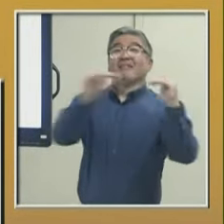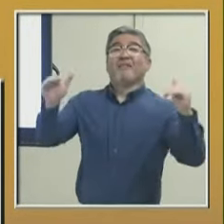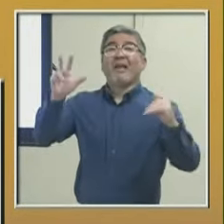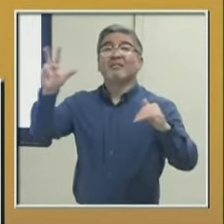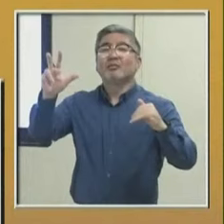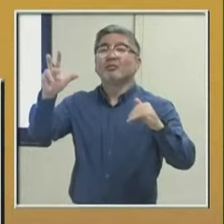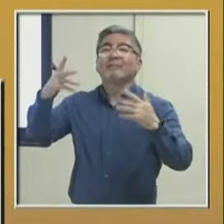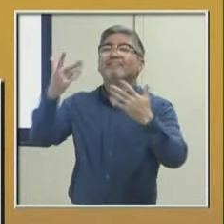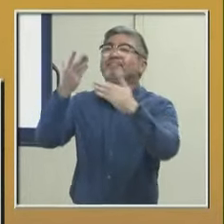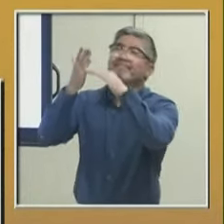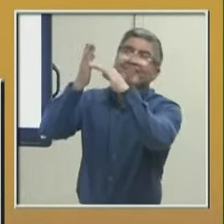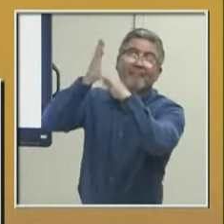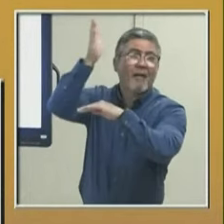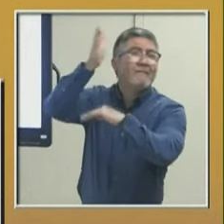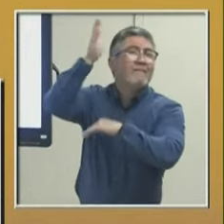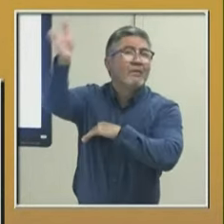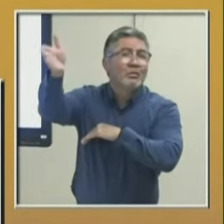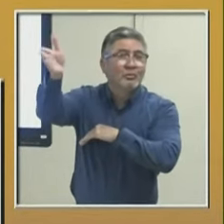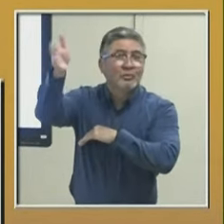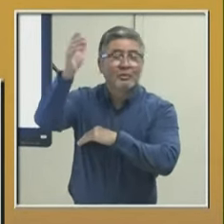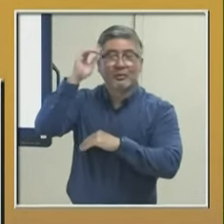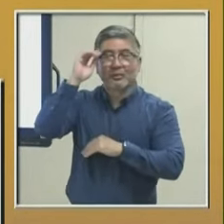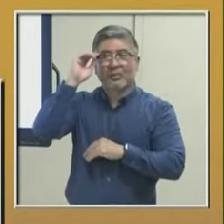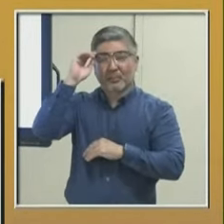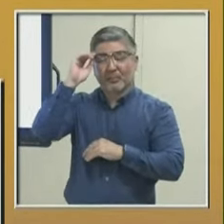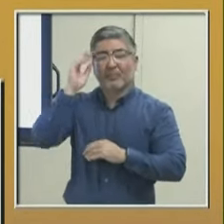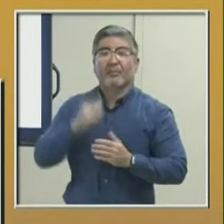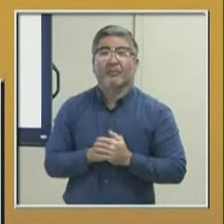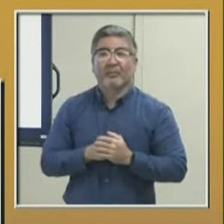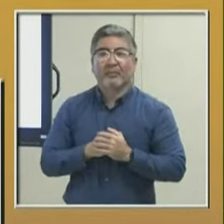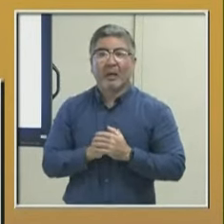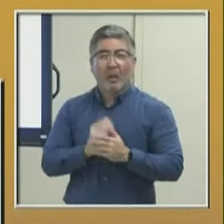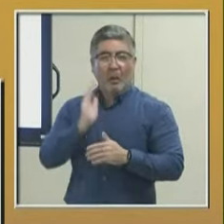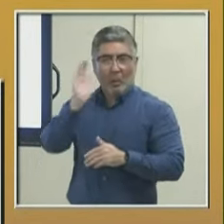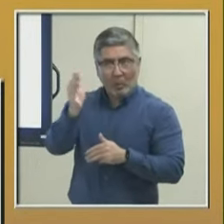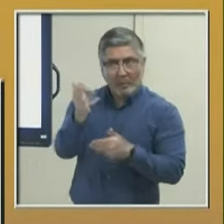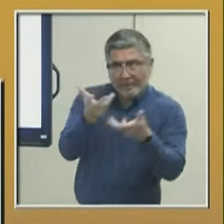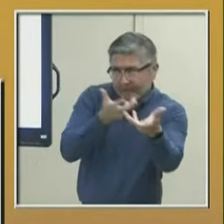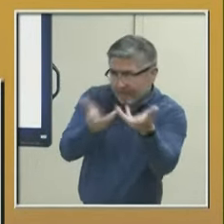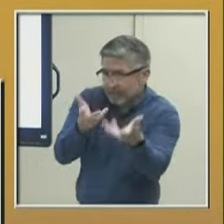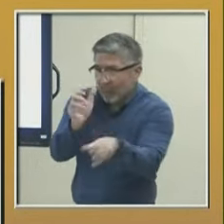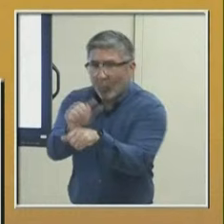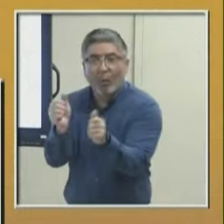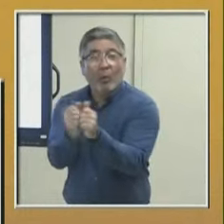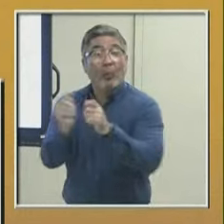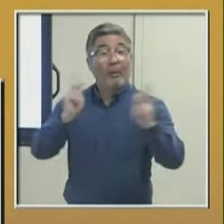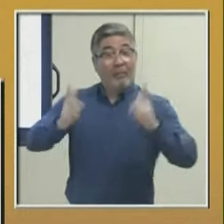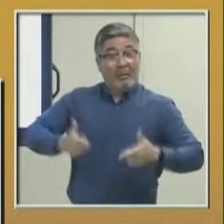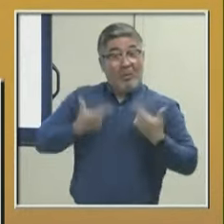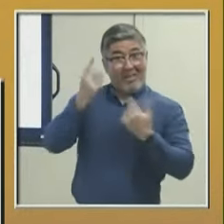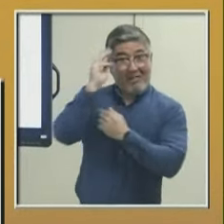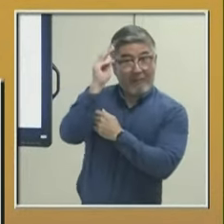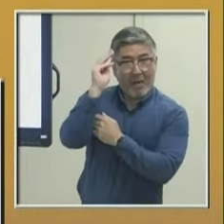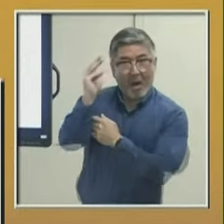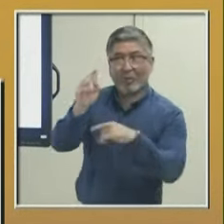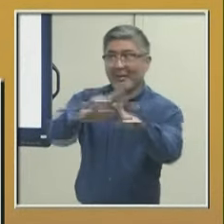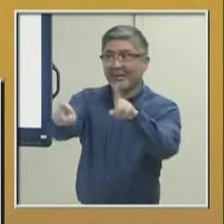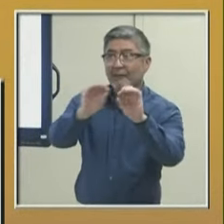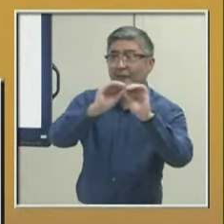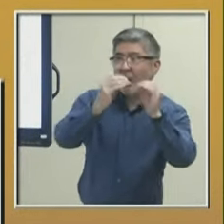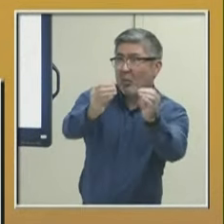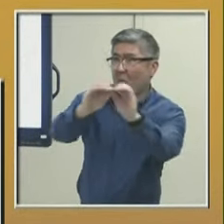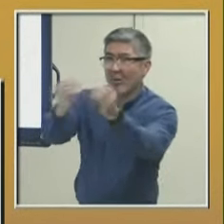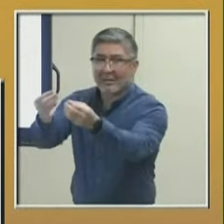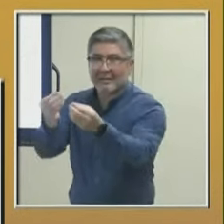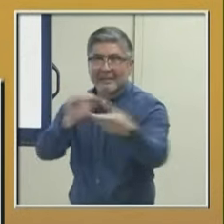forward. We're going to do a lot of work with the residents of Maui and the organizations there to see how we